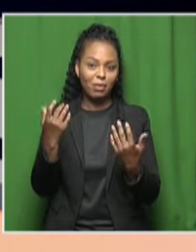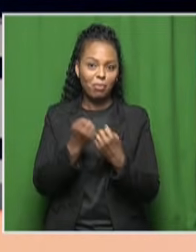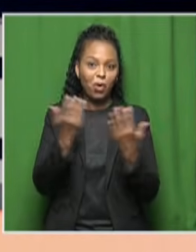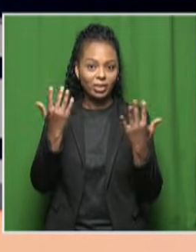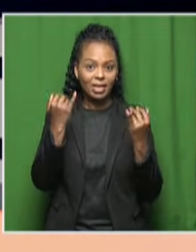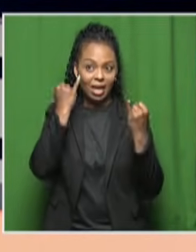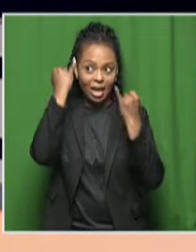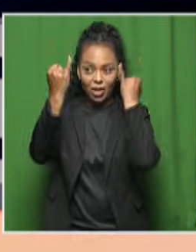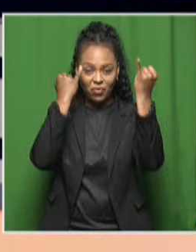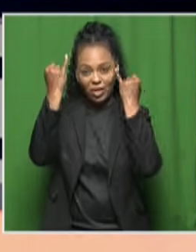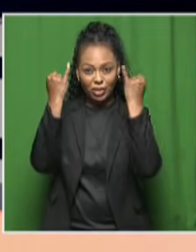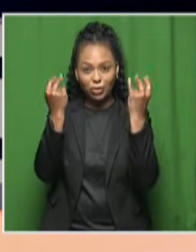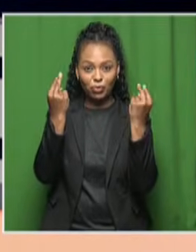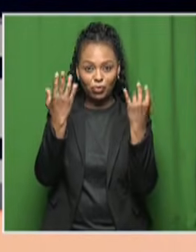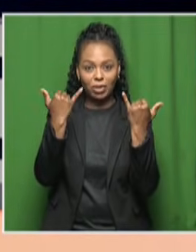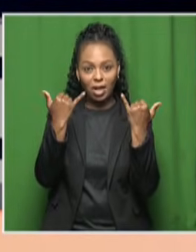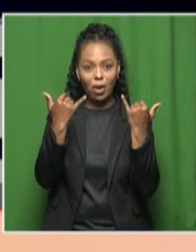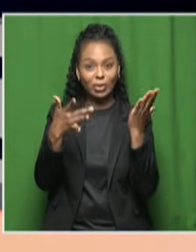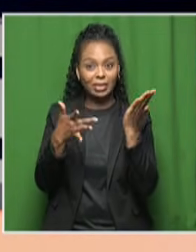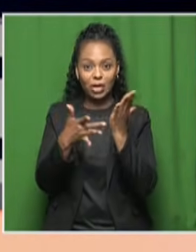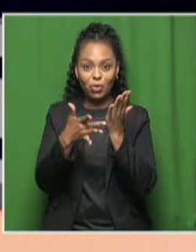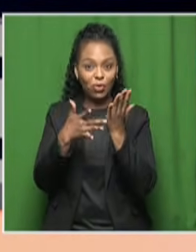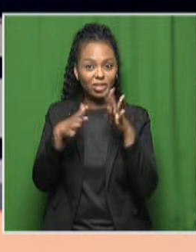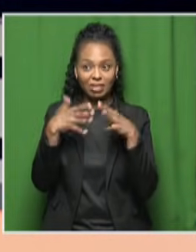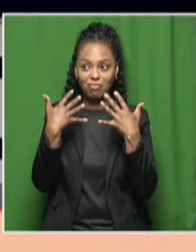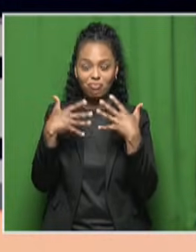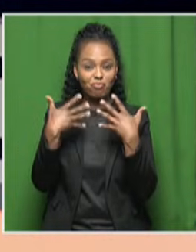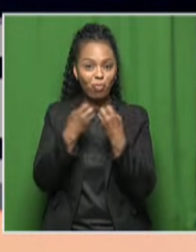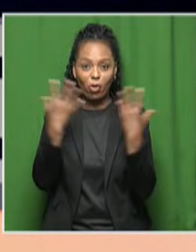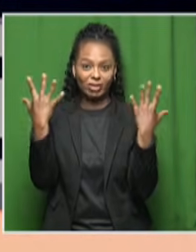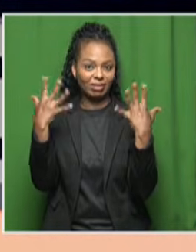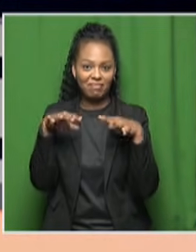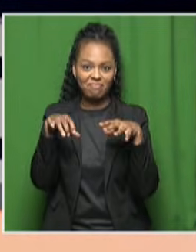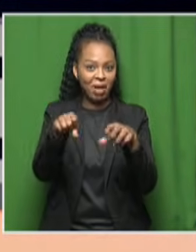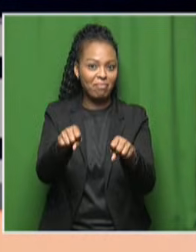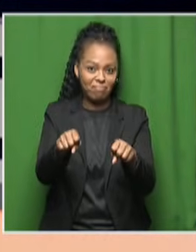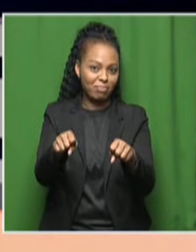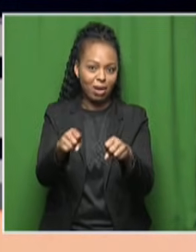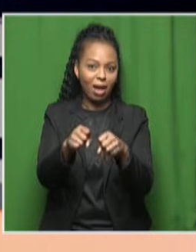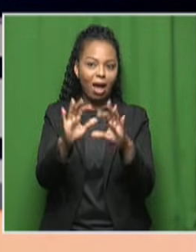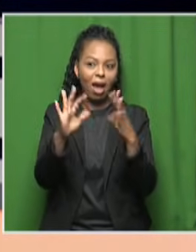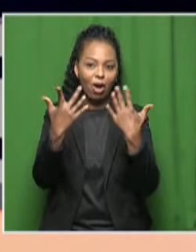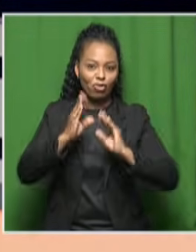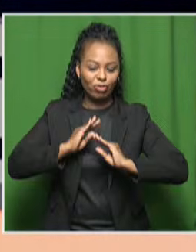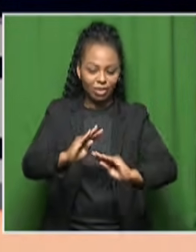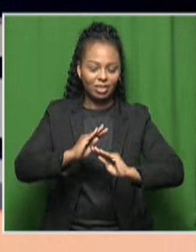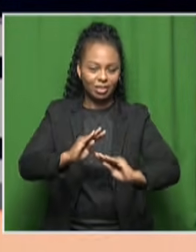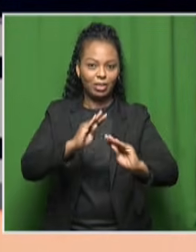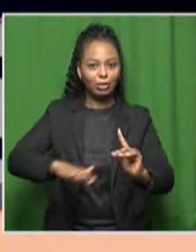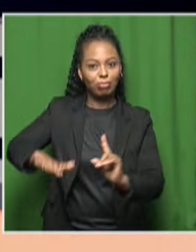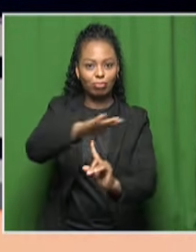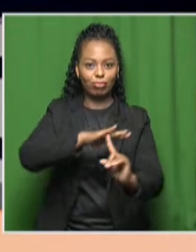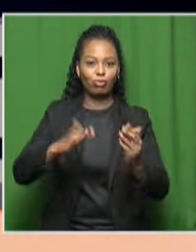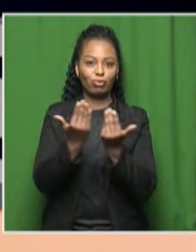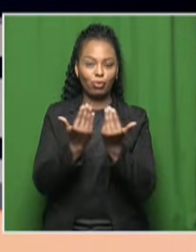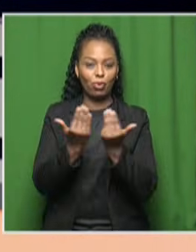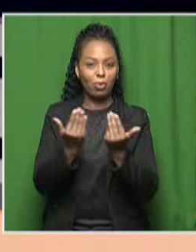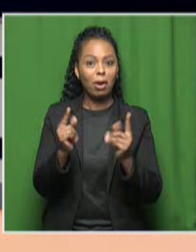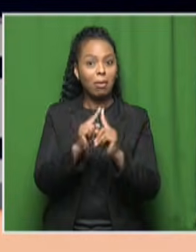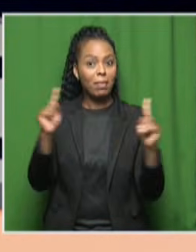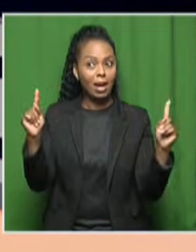also digital tools taking over more and more of the traditional ways of learning and teaching in our schools. But many